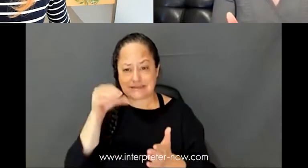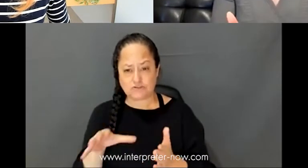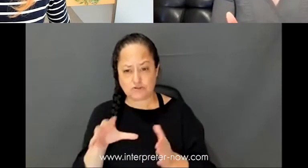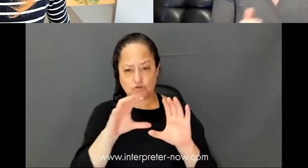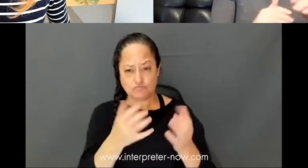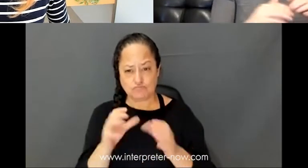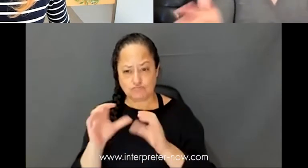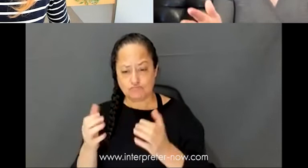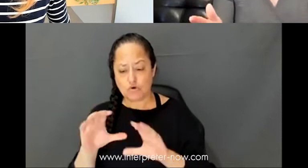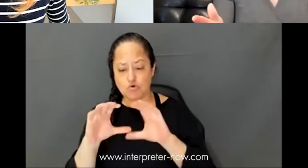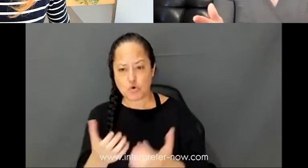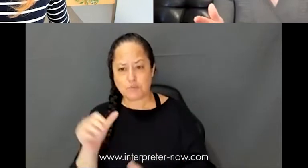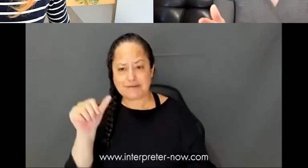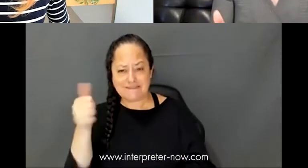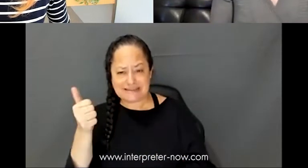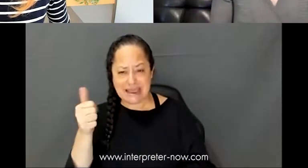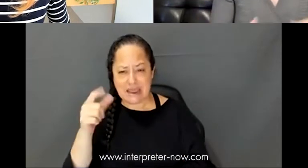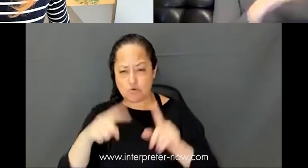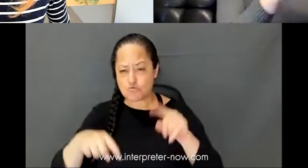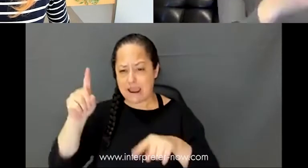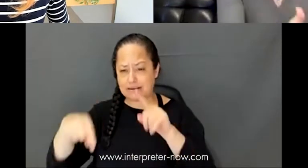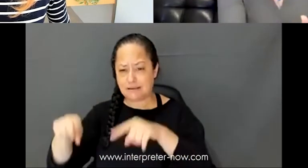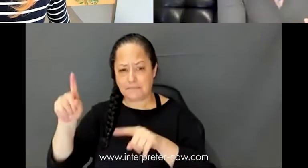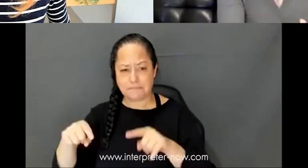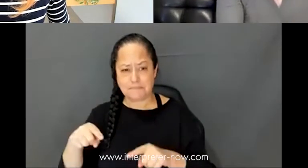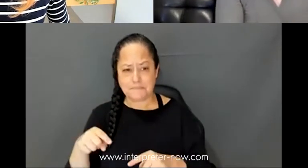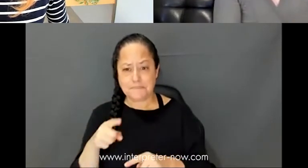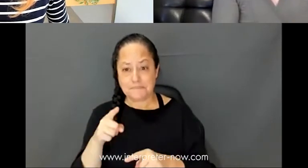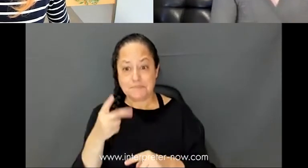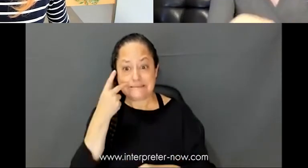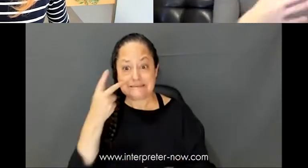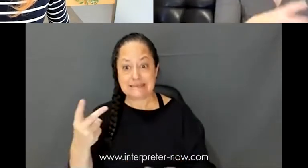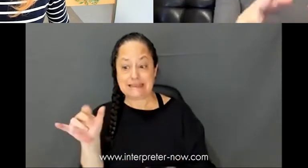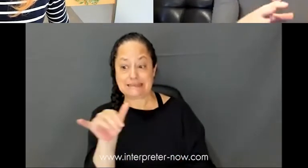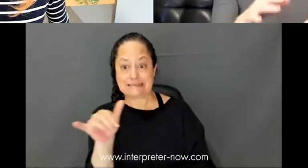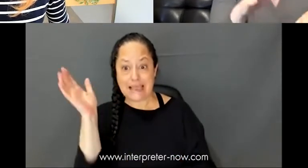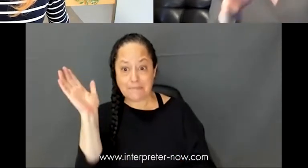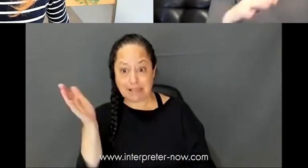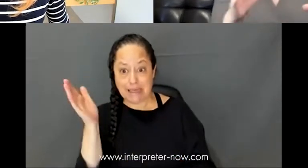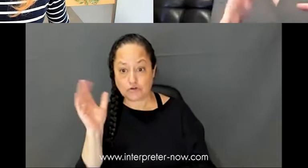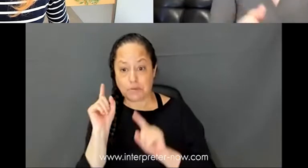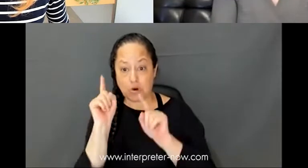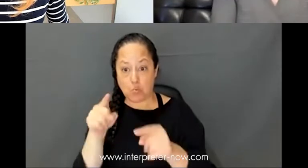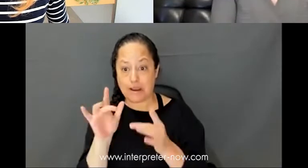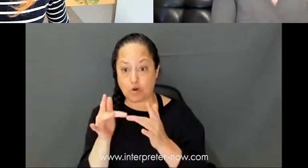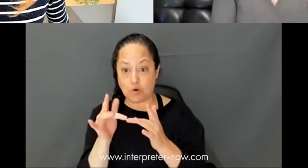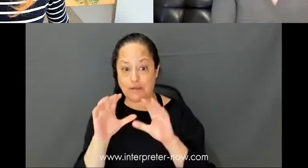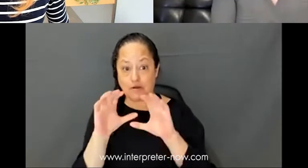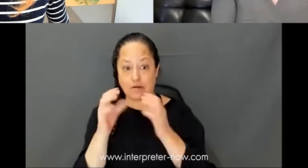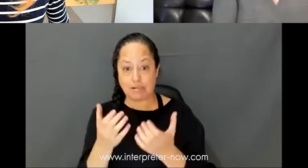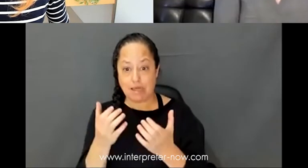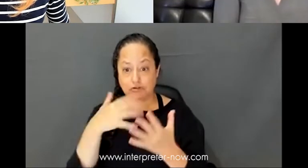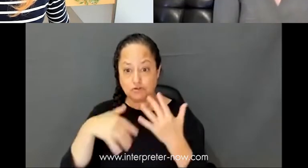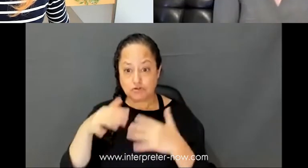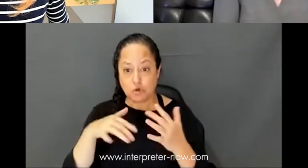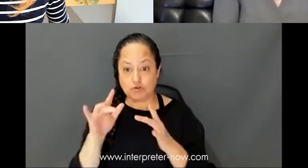10, completely random. In other words, you all saw the same lectures, but when you went online to the class social network,